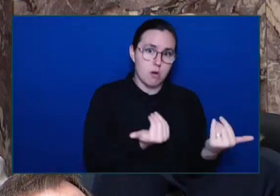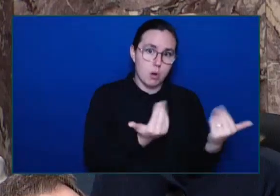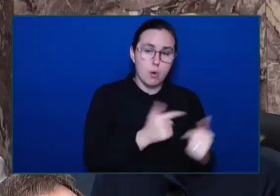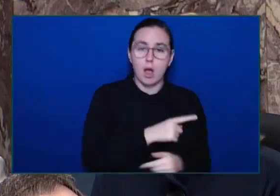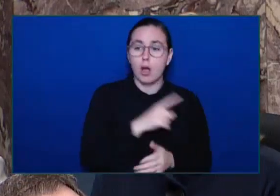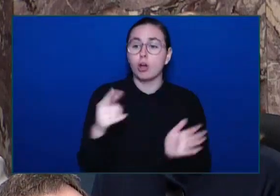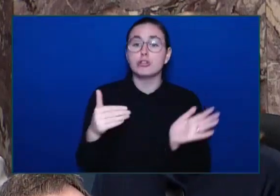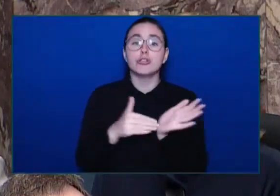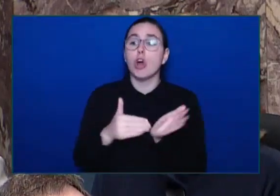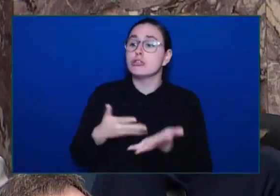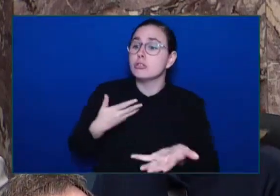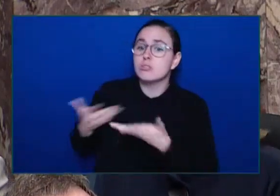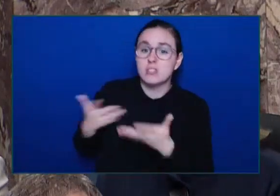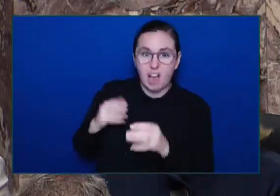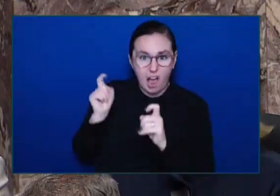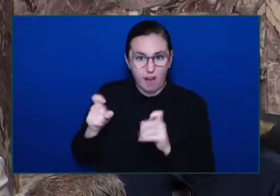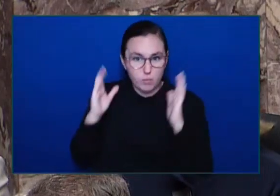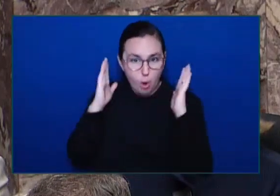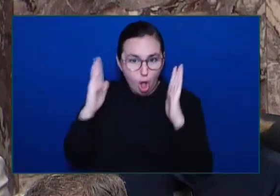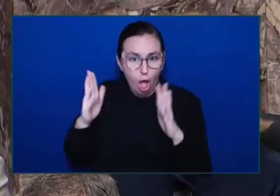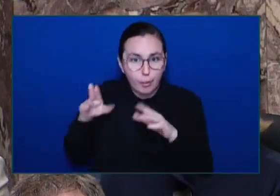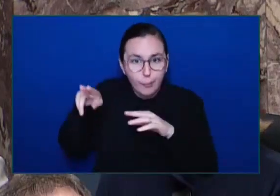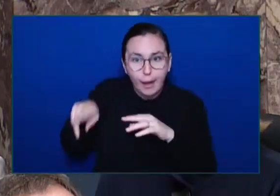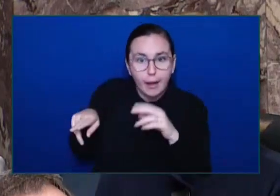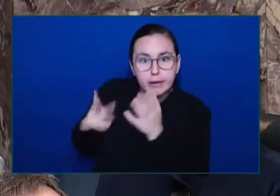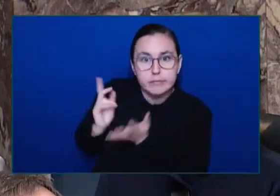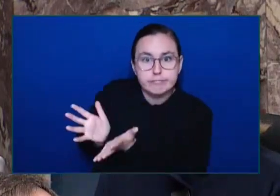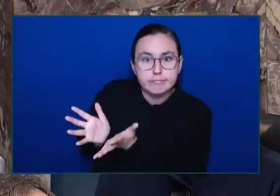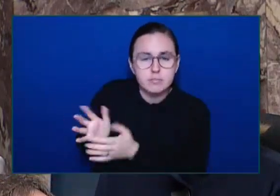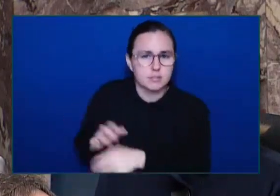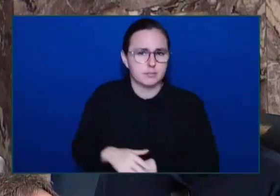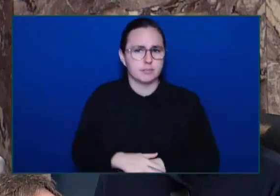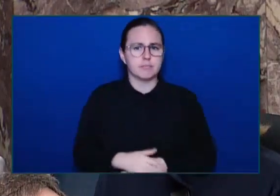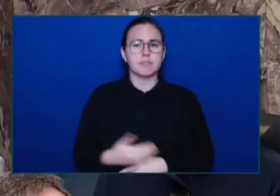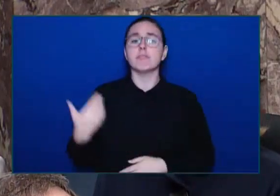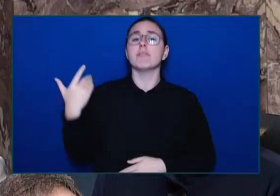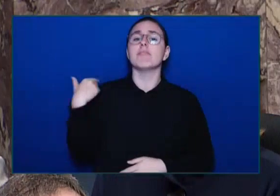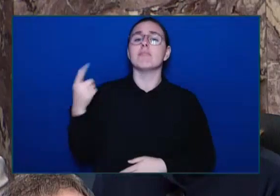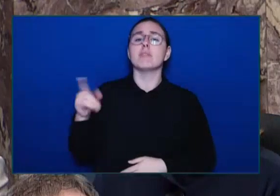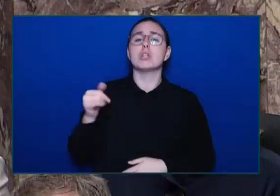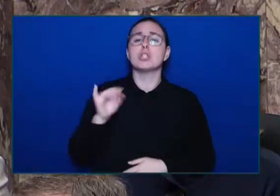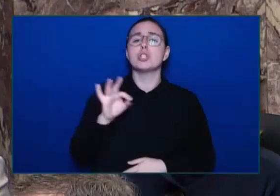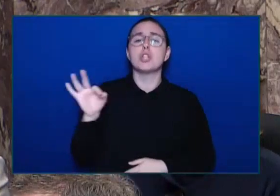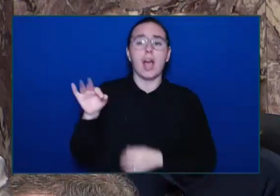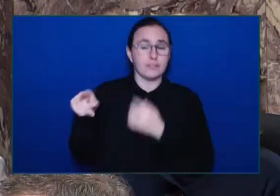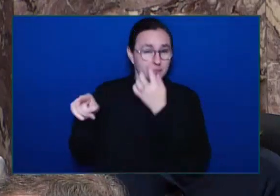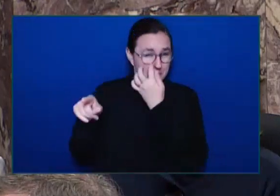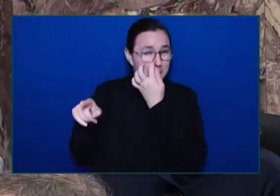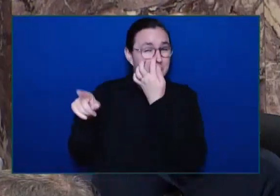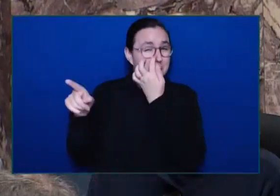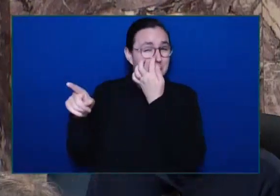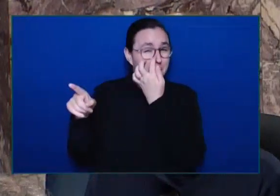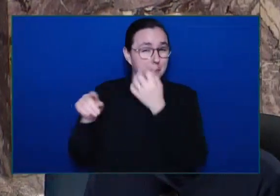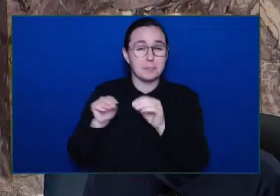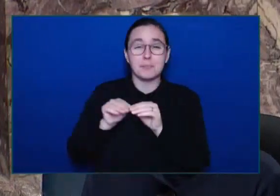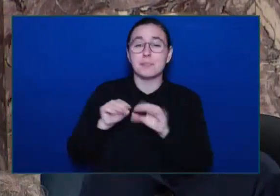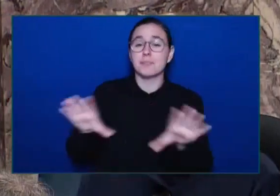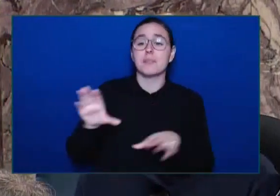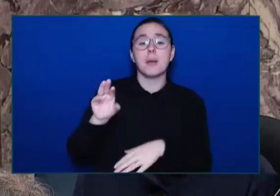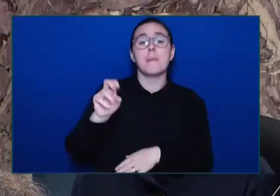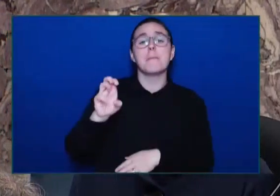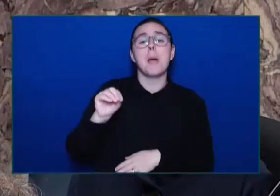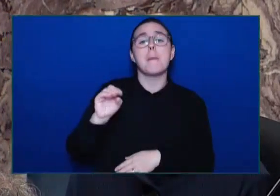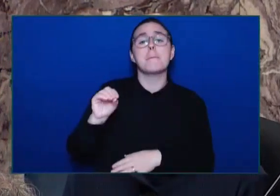Dr. Jeff Plant, and he urged patients to actually bypass Langley Memorial Hospital.